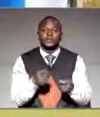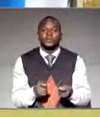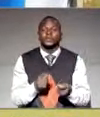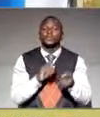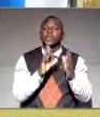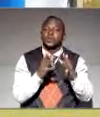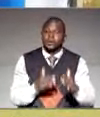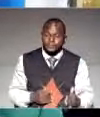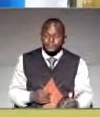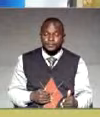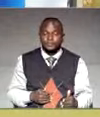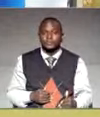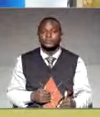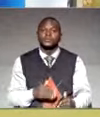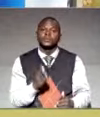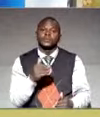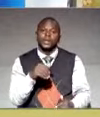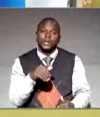implementation rate still not